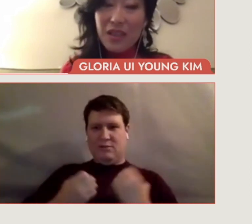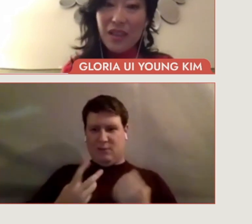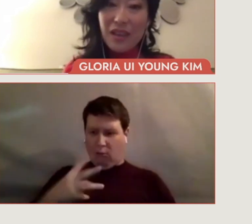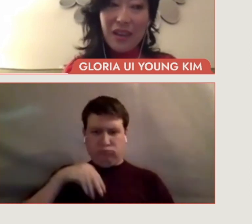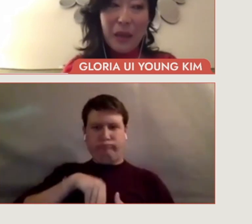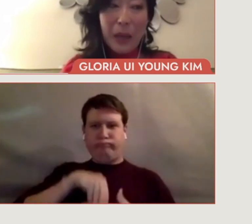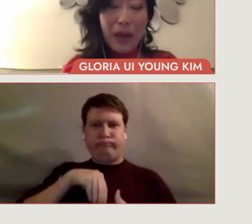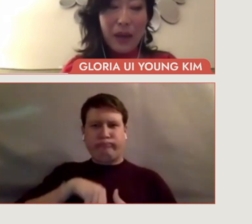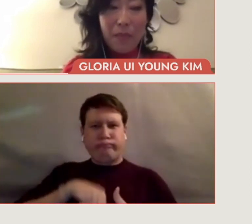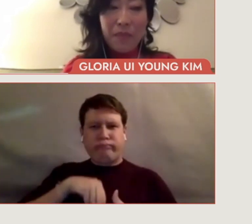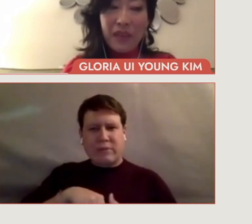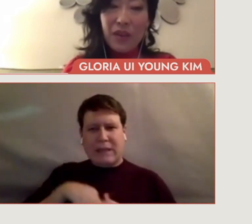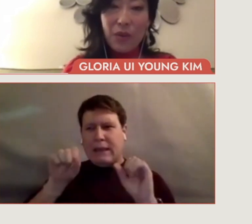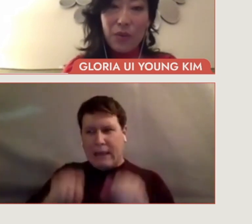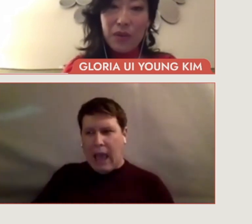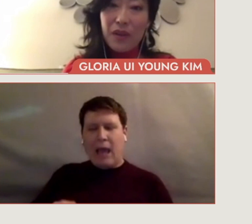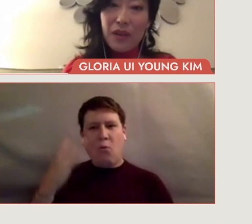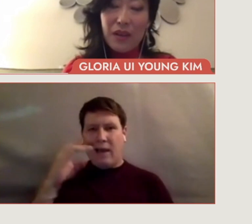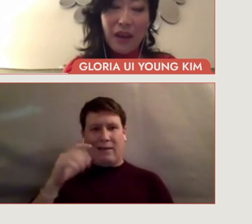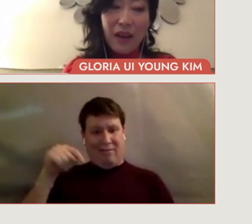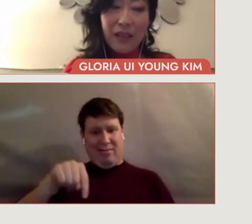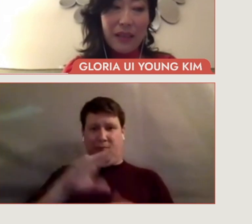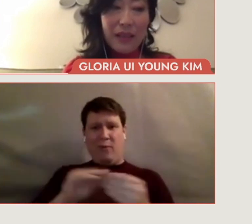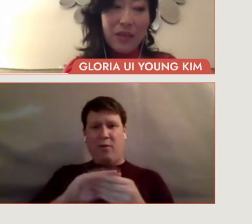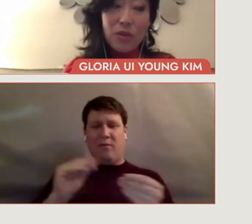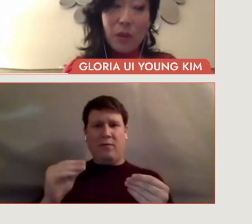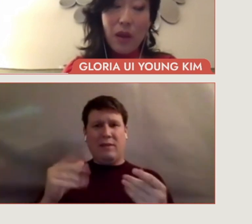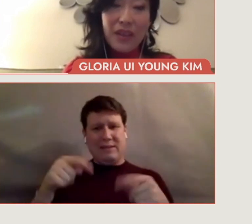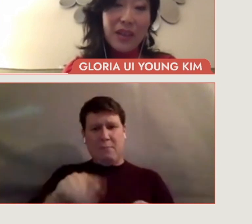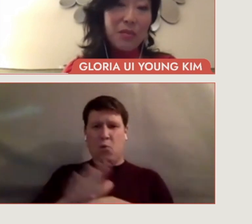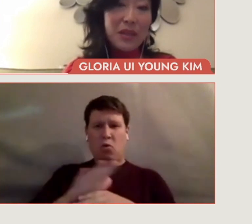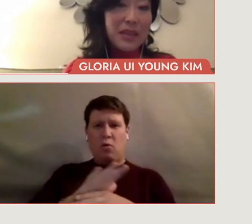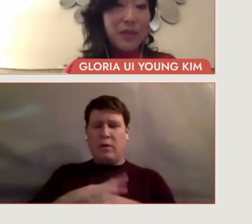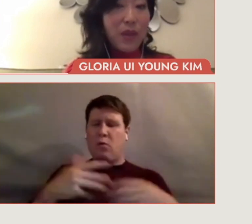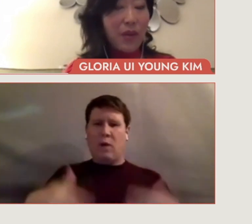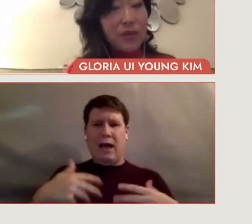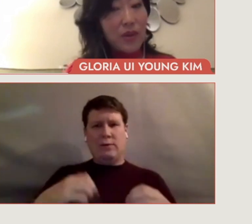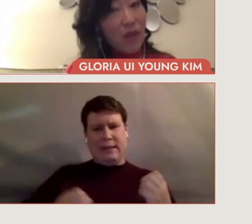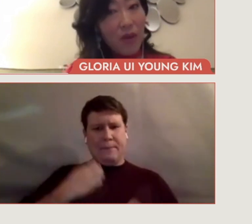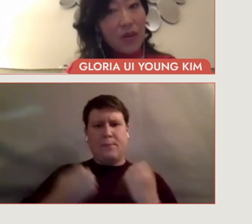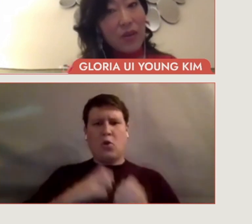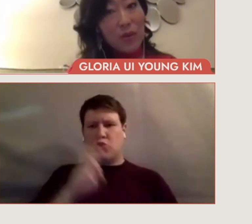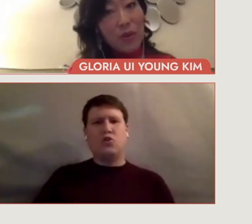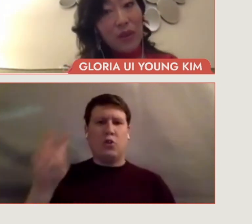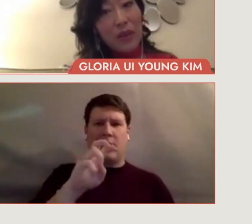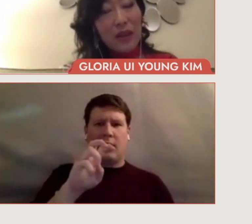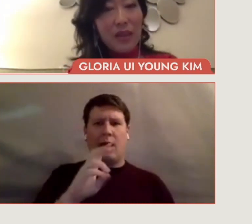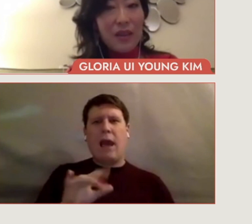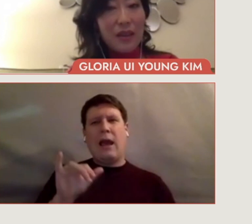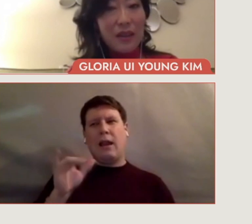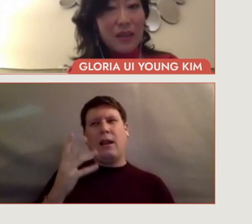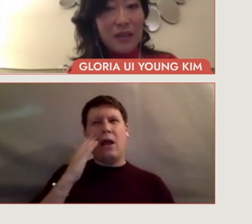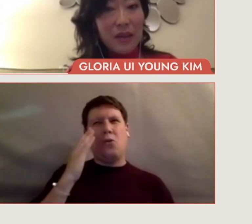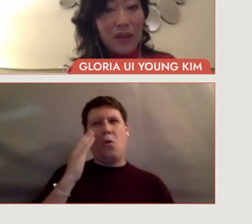Because I think, you know, like there's a lot that can be said without dialogue, you know. Like, I